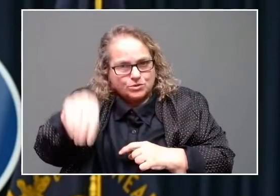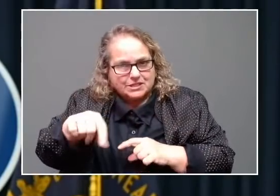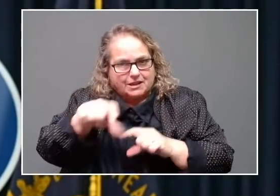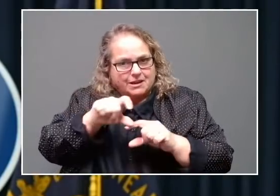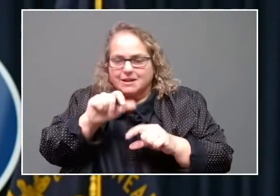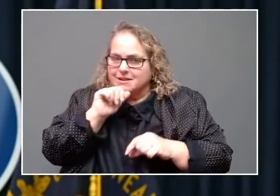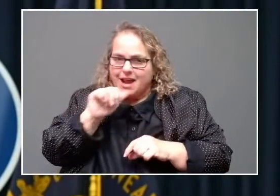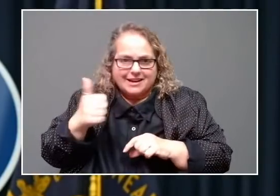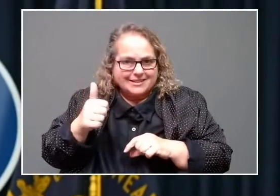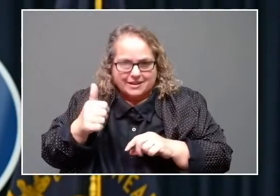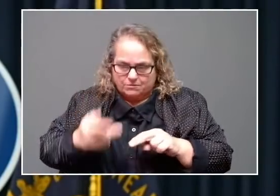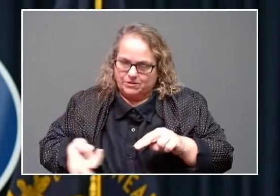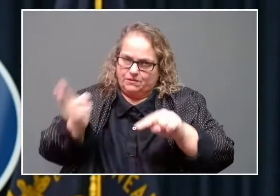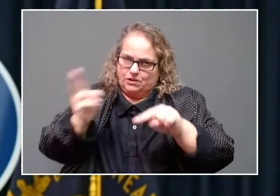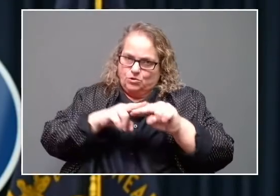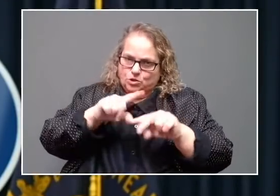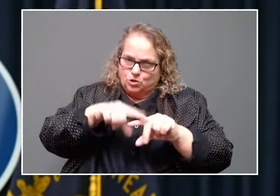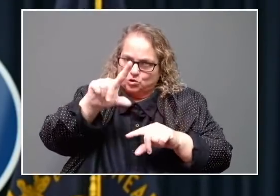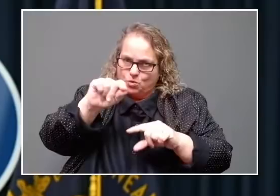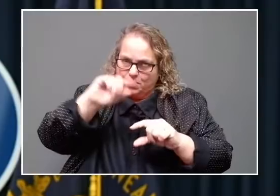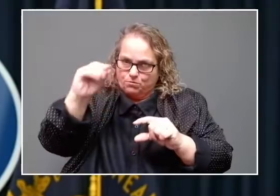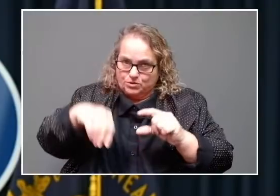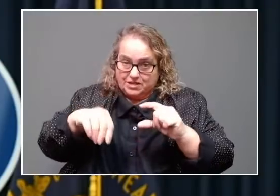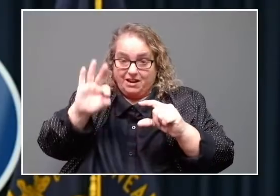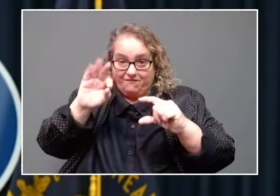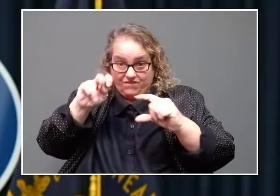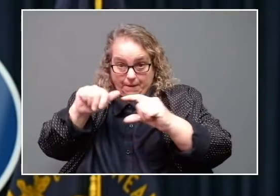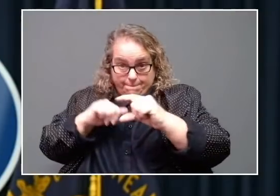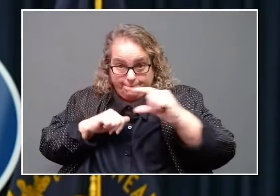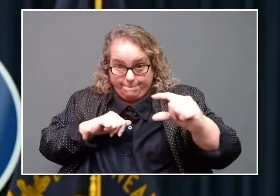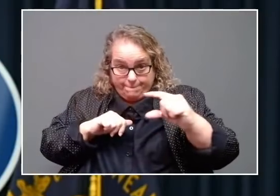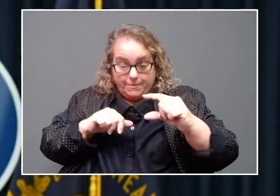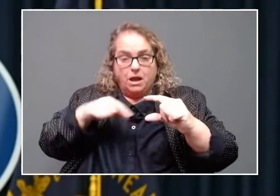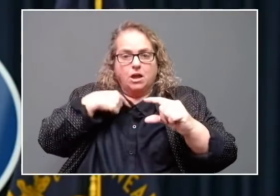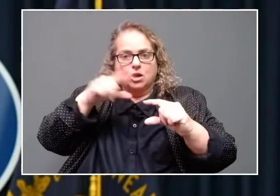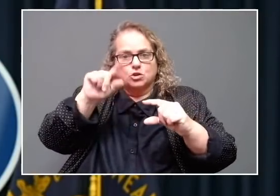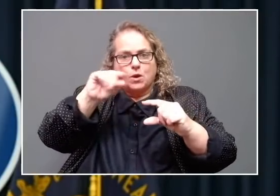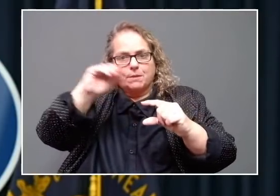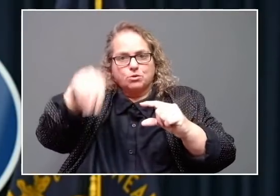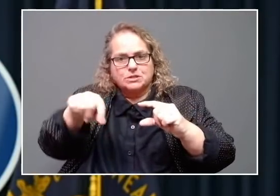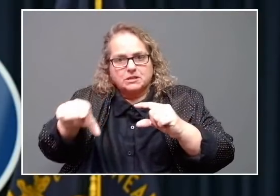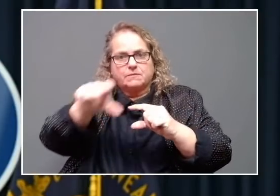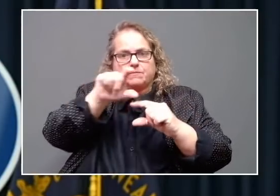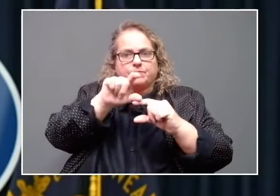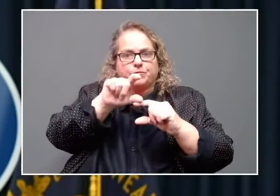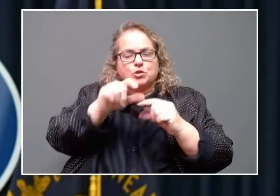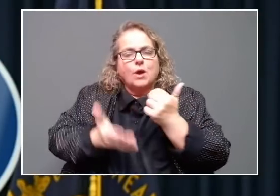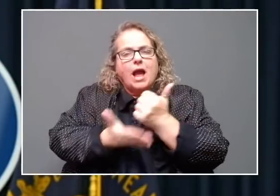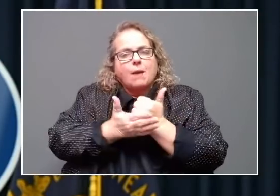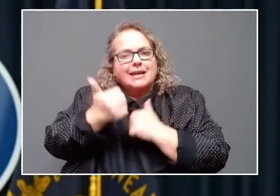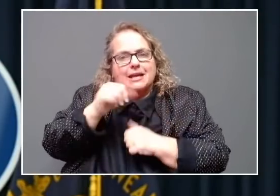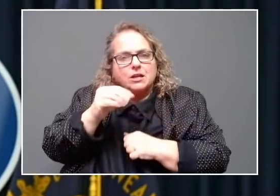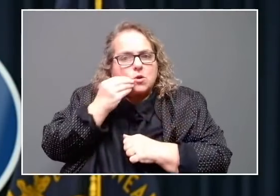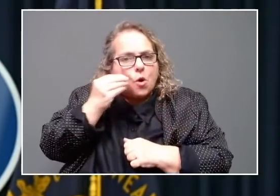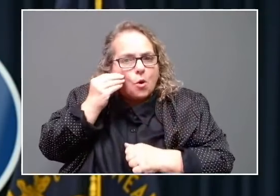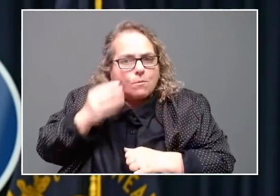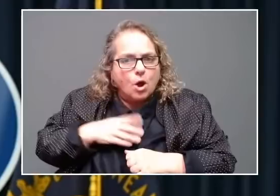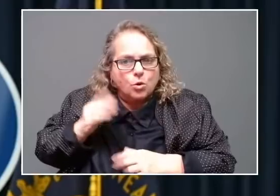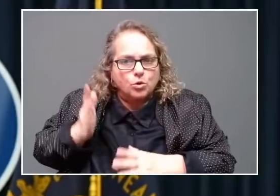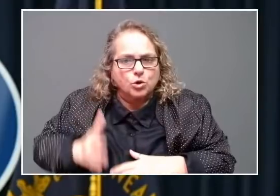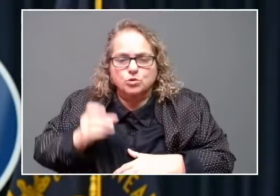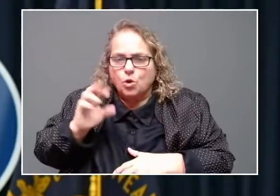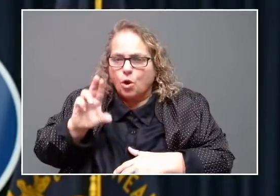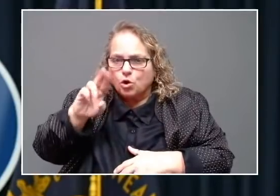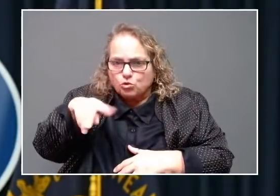uninsured homeowners and renters. What we believe is that within the next 2 weeks, we're going to be